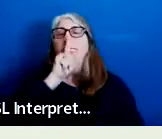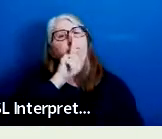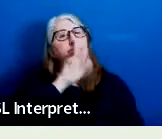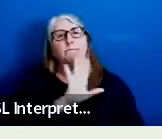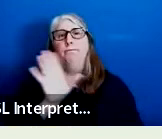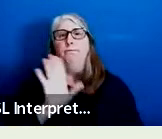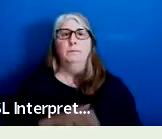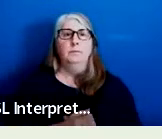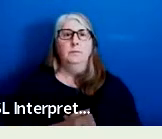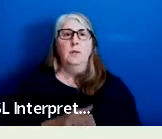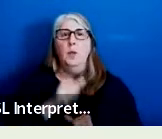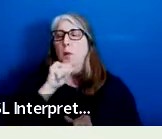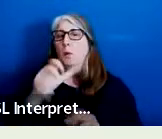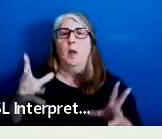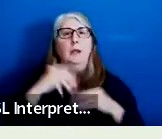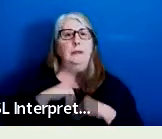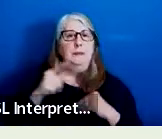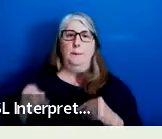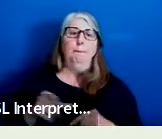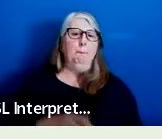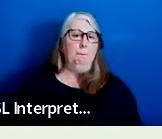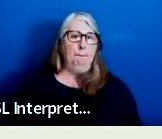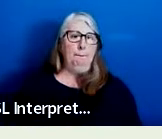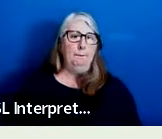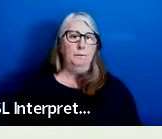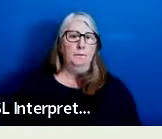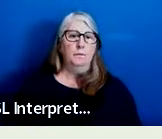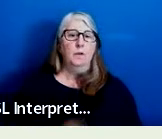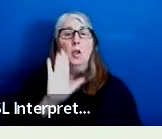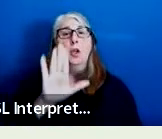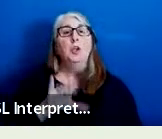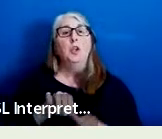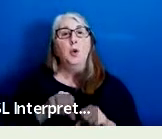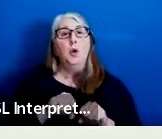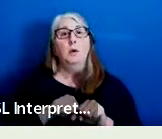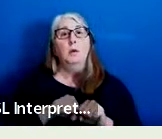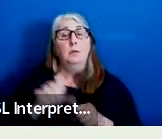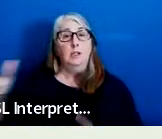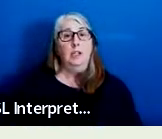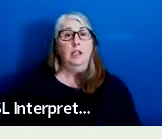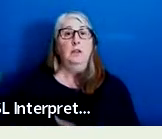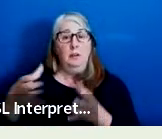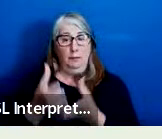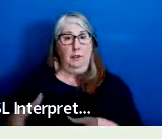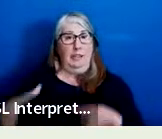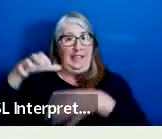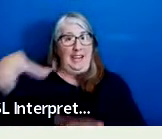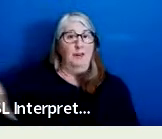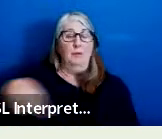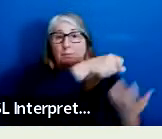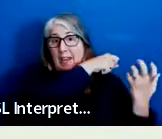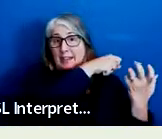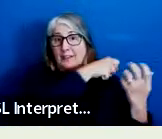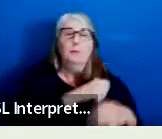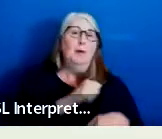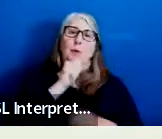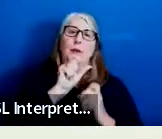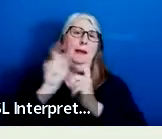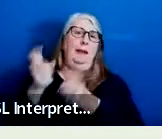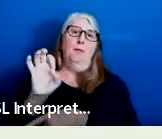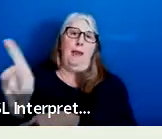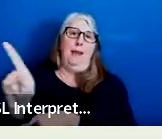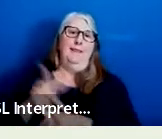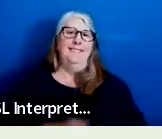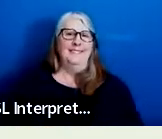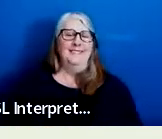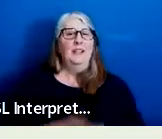be collected from this container. Your container may be picked up, but it will not be returned to you. So please